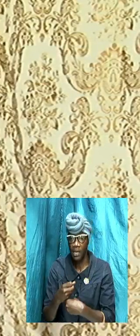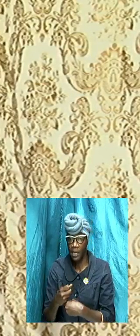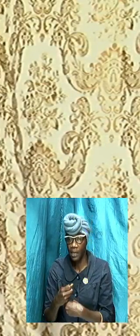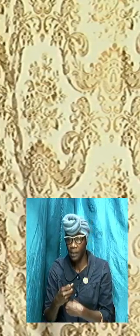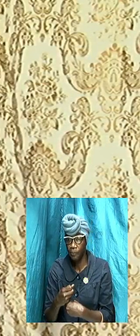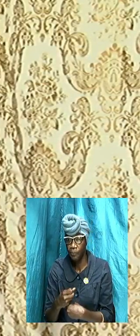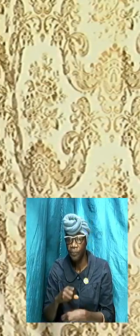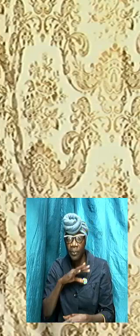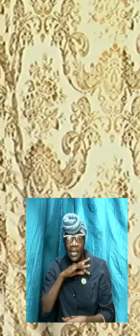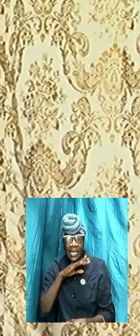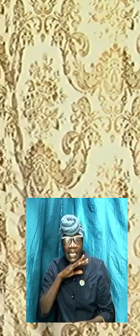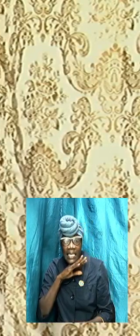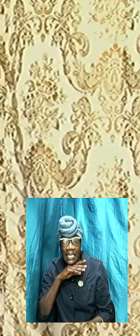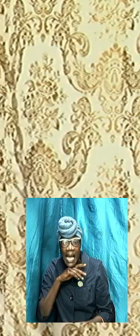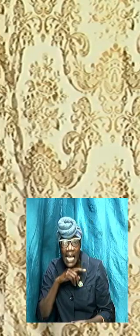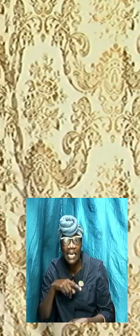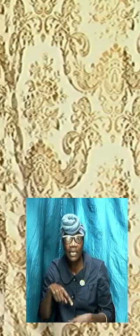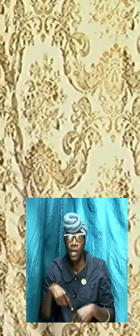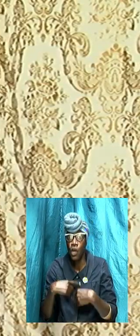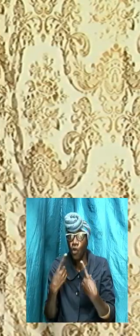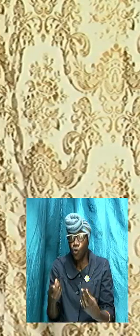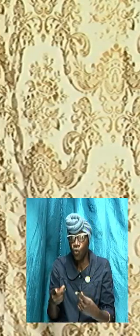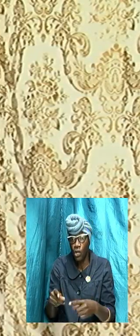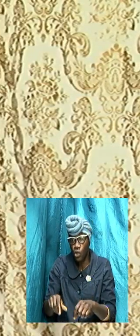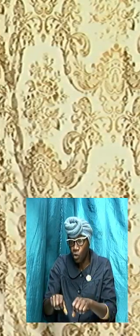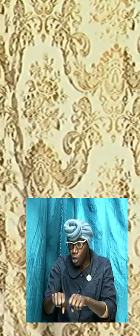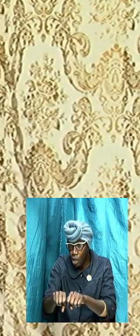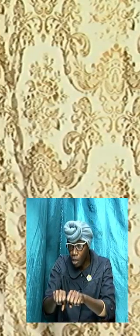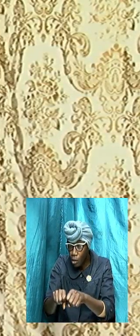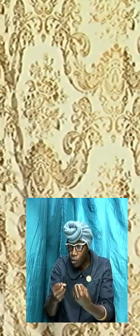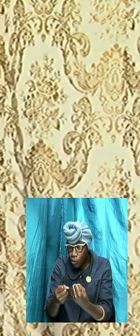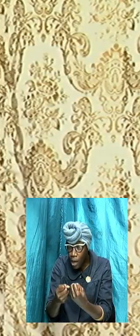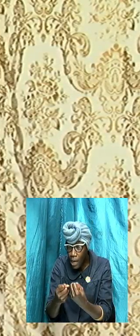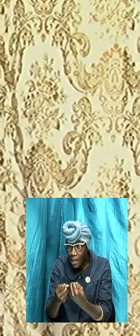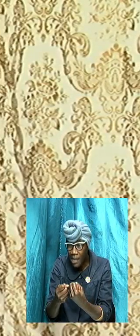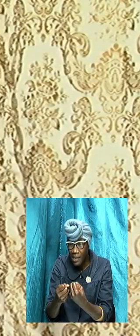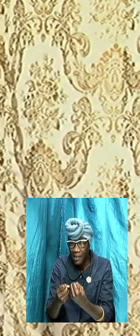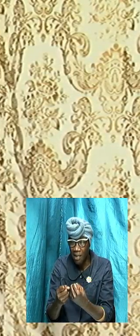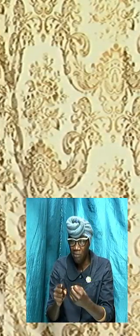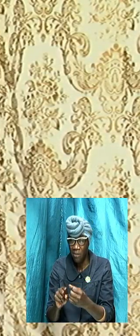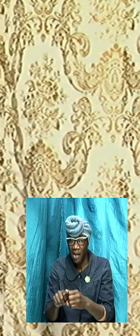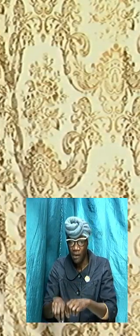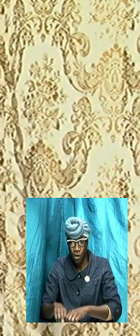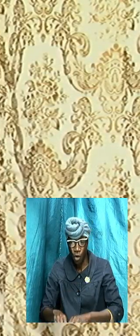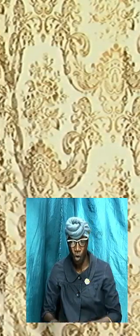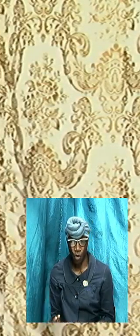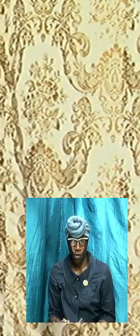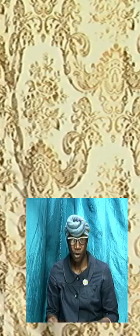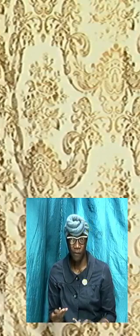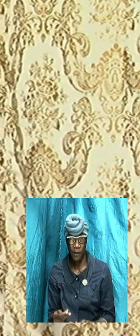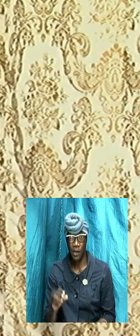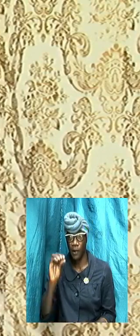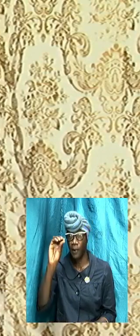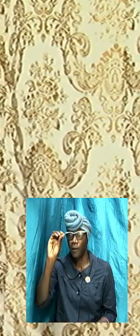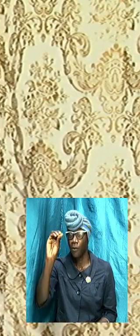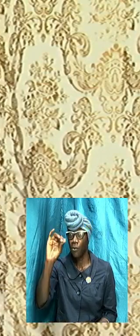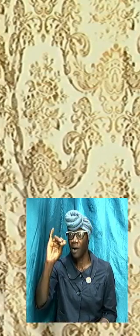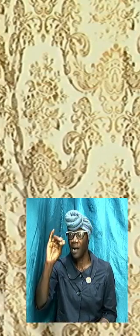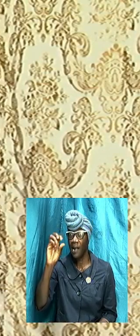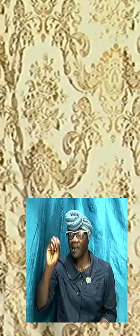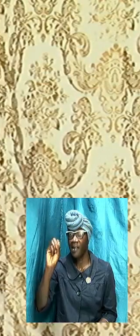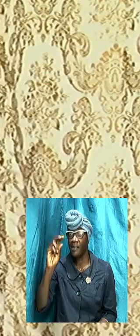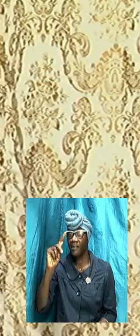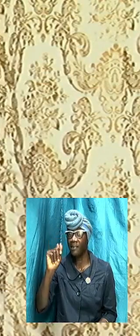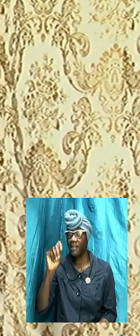sand goes into the crack and it causes irritation for the oyster. And that irritation allows